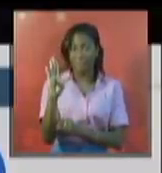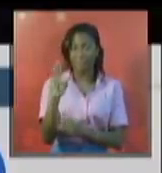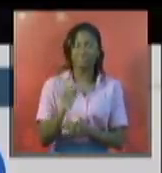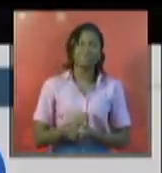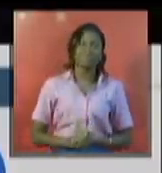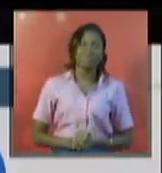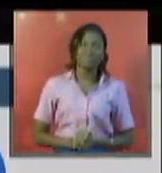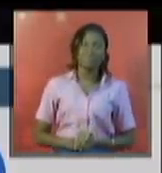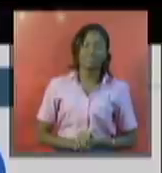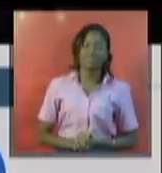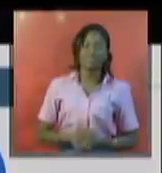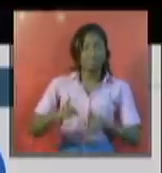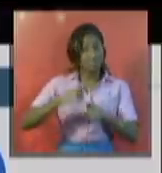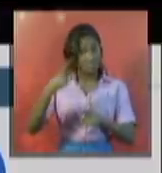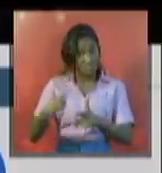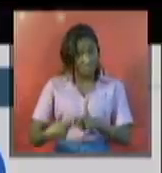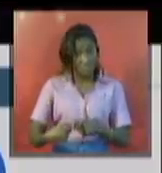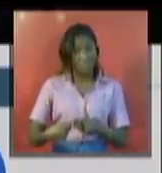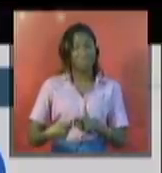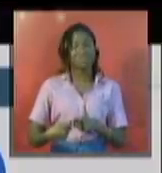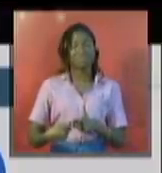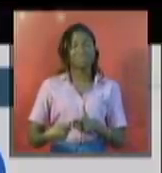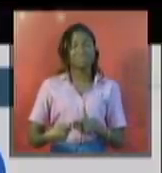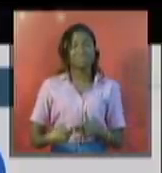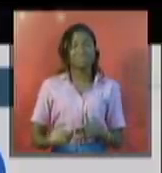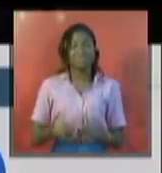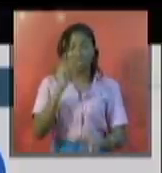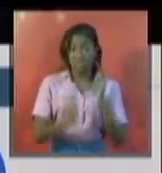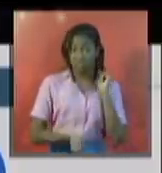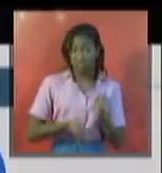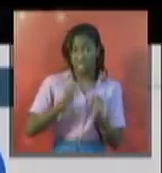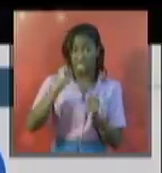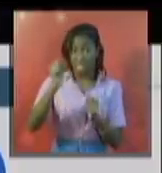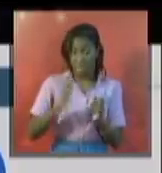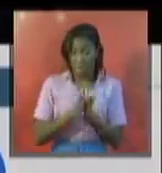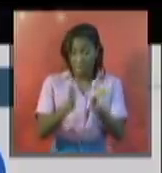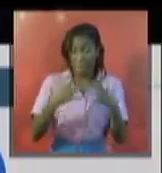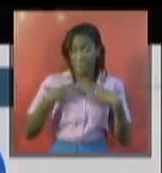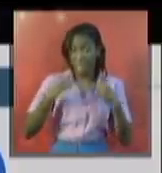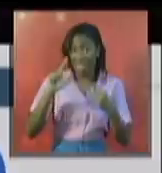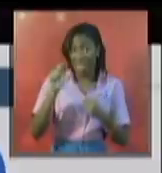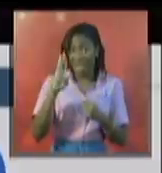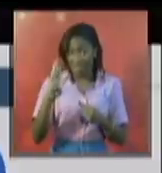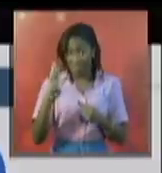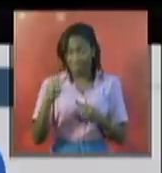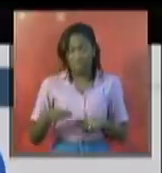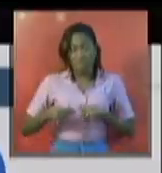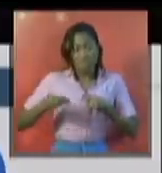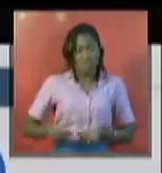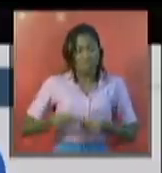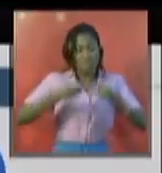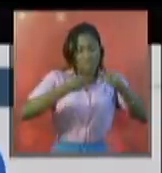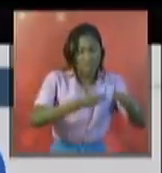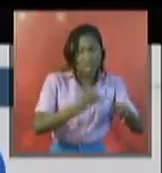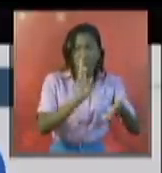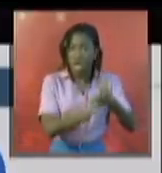CARFA. In addition to that, Trinidad and Tobago Public Health Lab routes samples through UE.